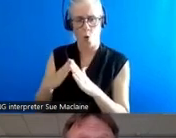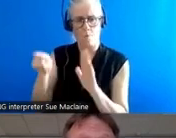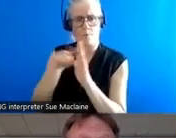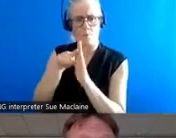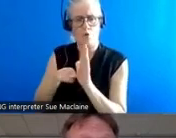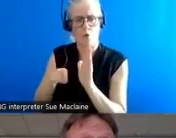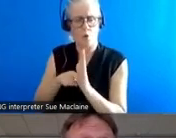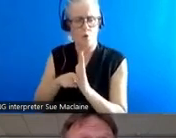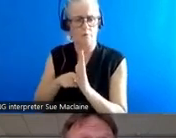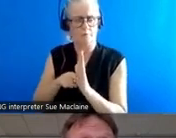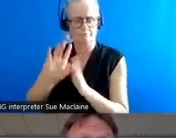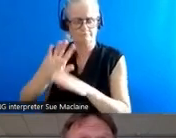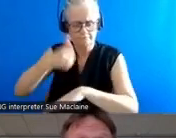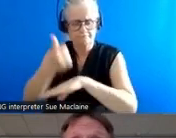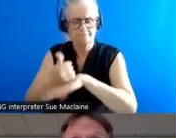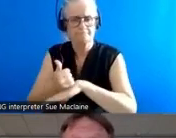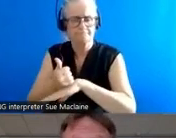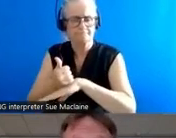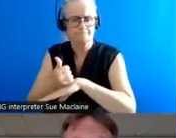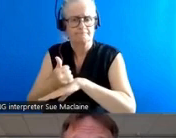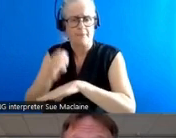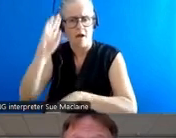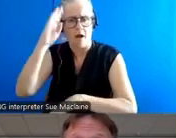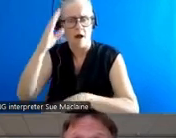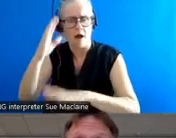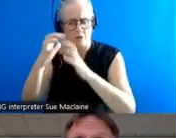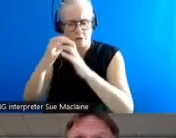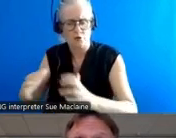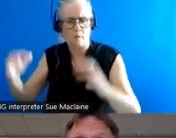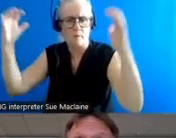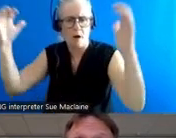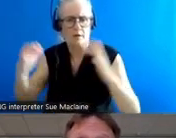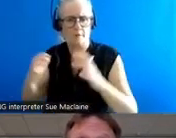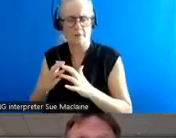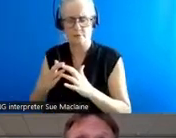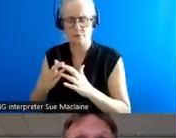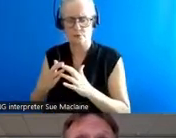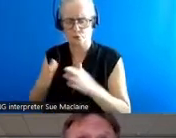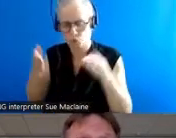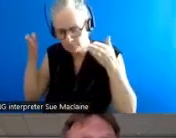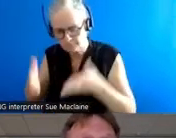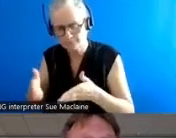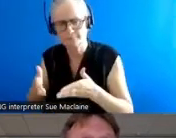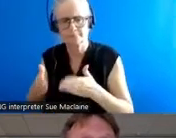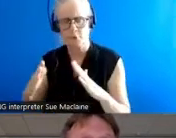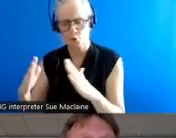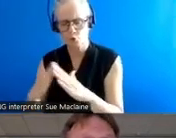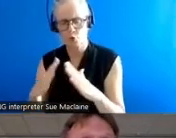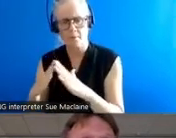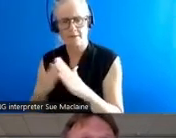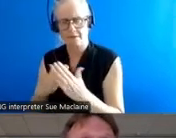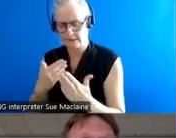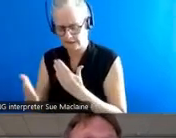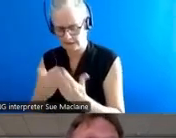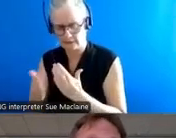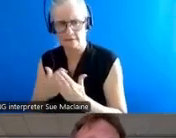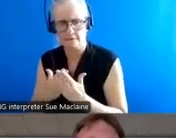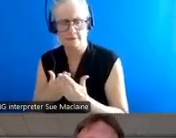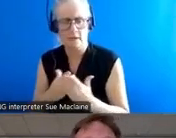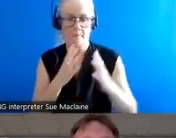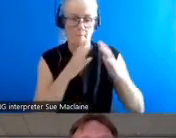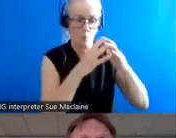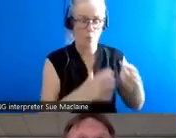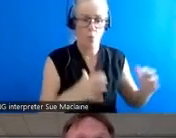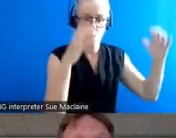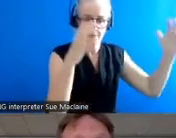Irish Parliament, which would have been responsible for all domestic affairs in Ireland, while the Imperial Parliament in Westminster would have retained